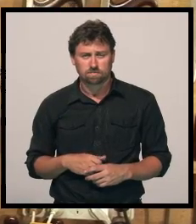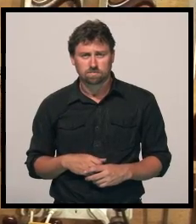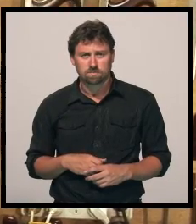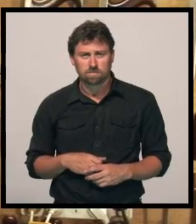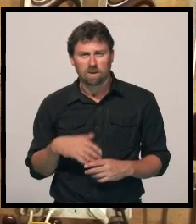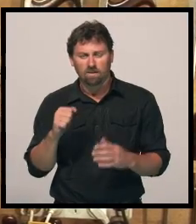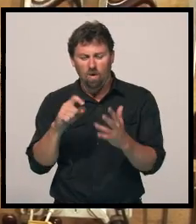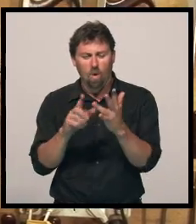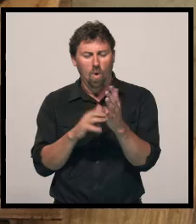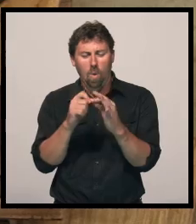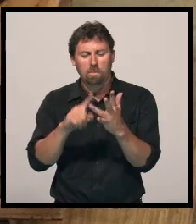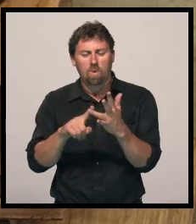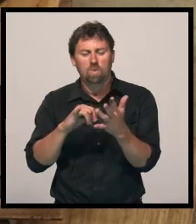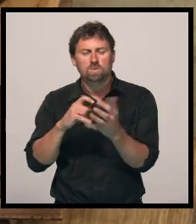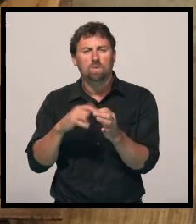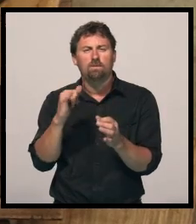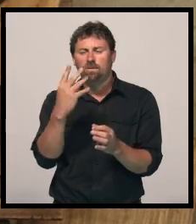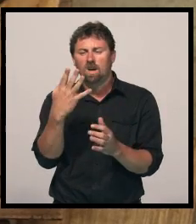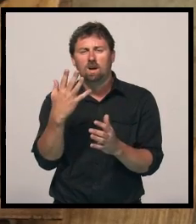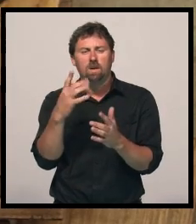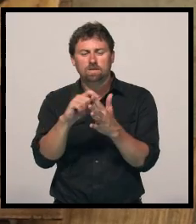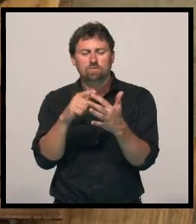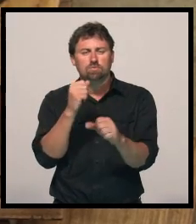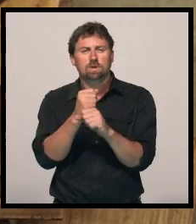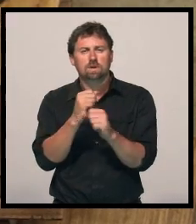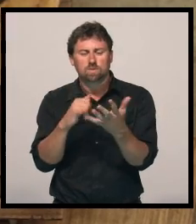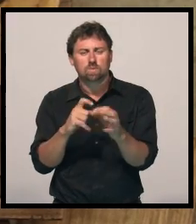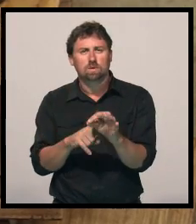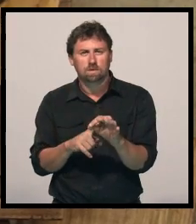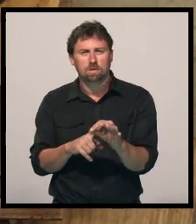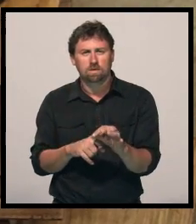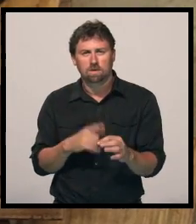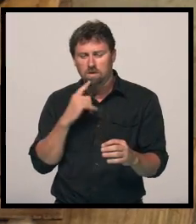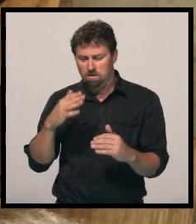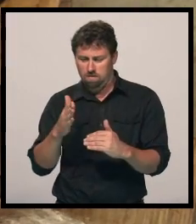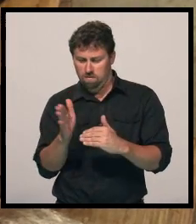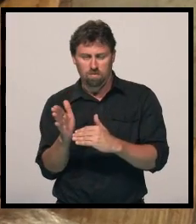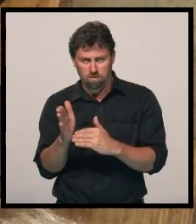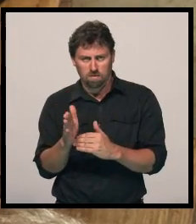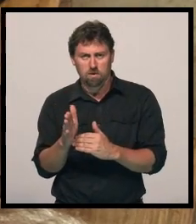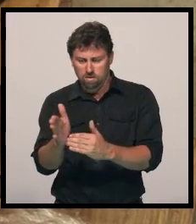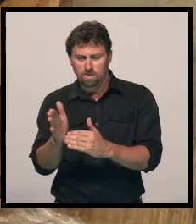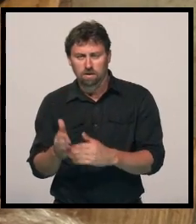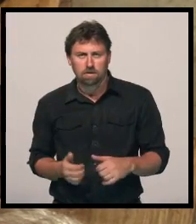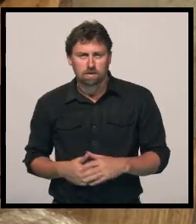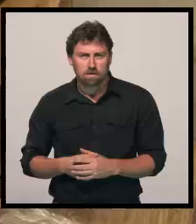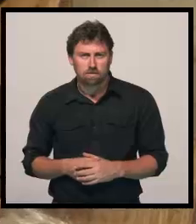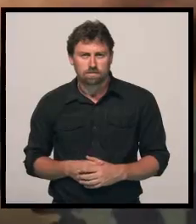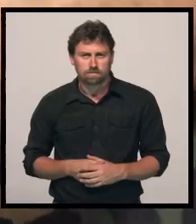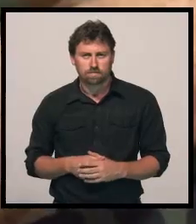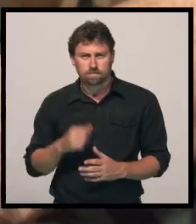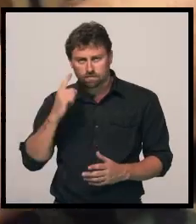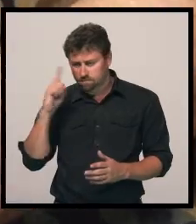45-degree square, just put it and draw a line there. So you've actually got a right angle there. Carry that mark over to